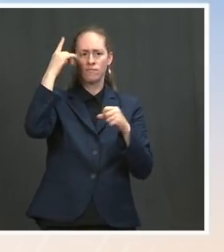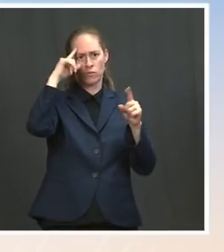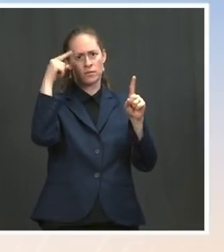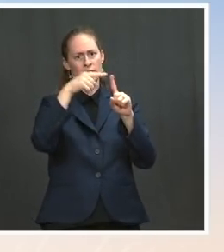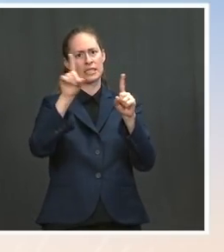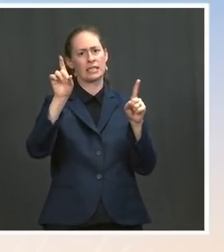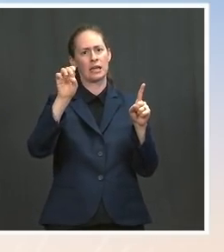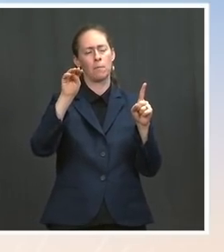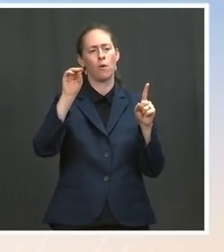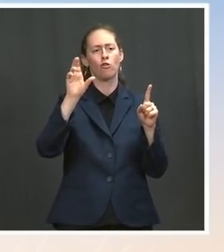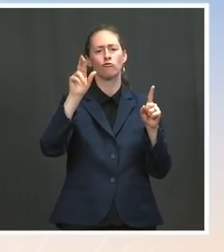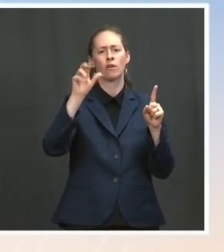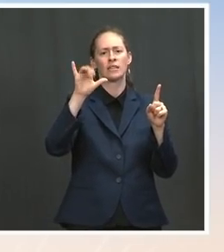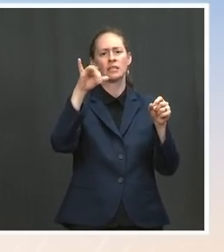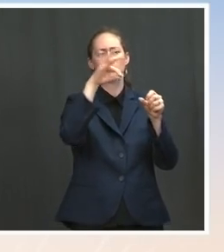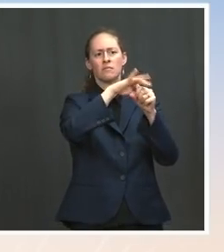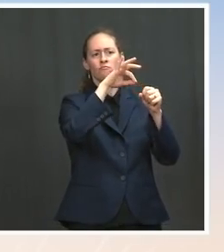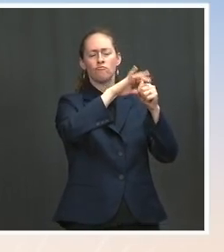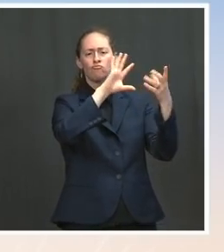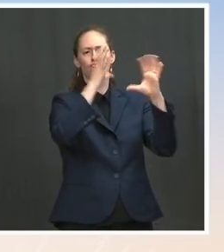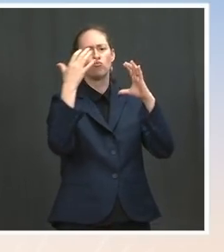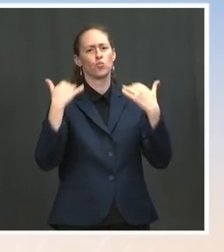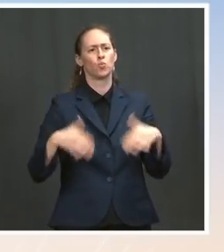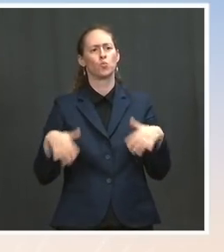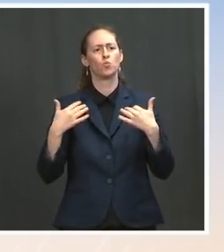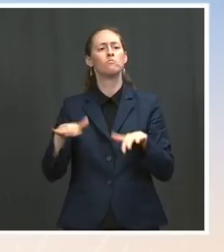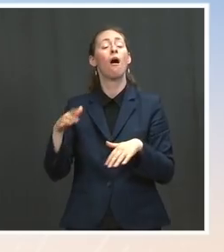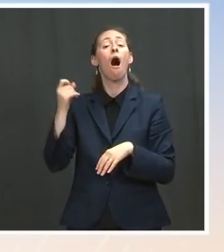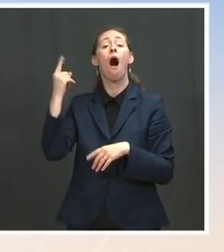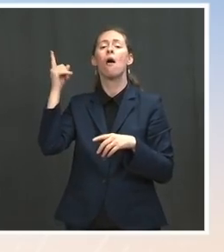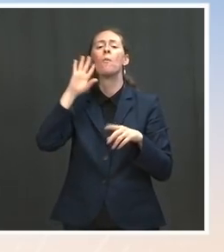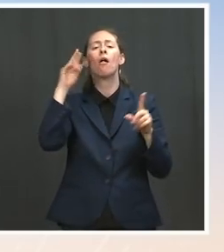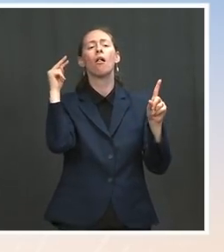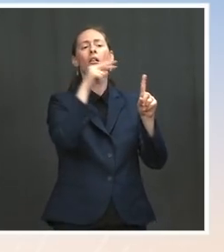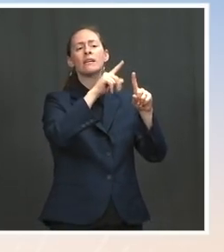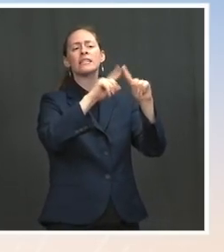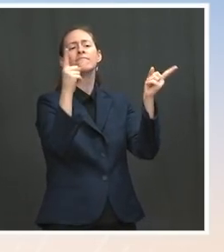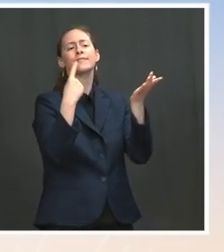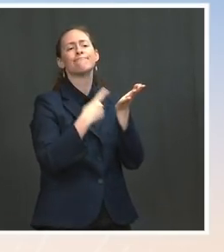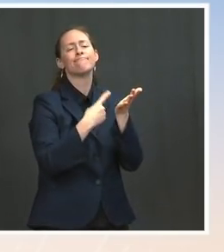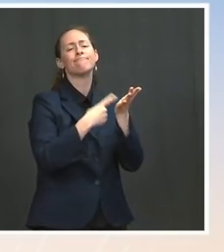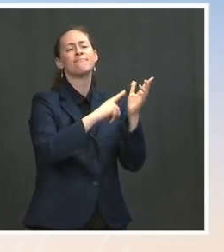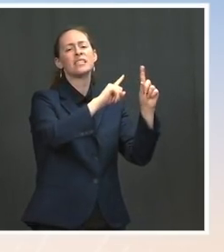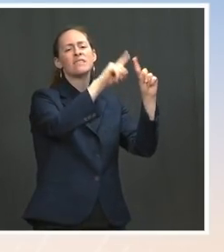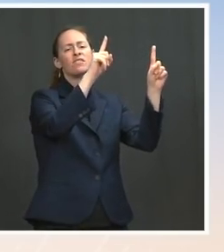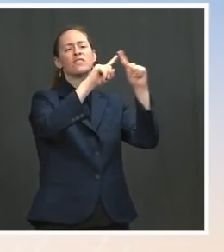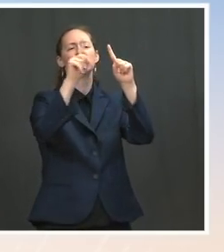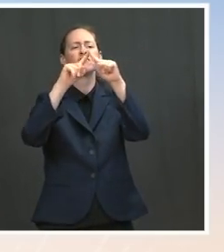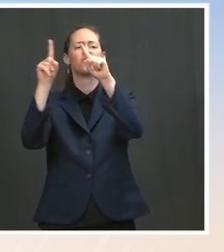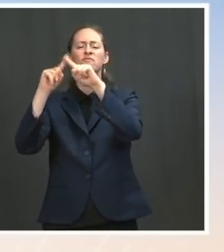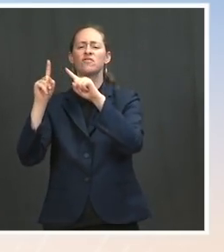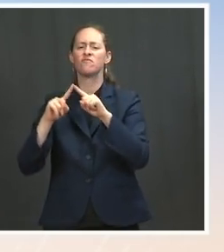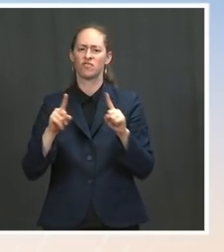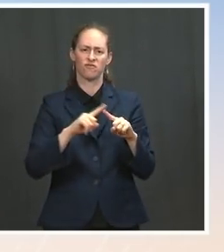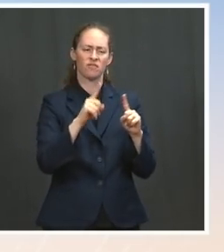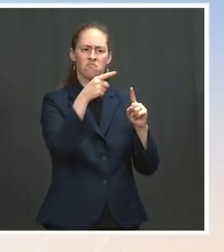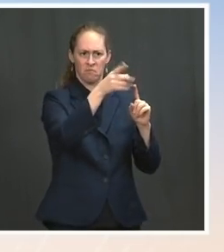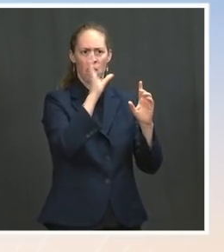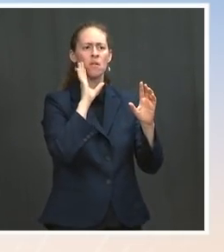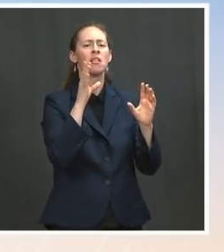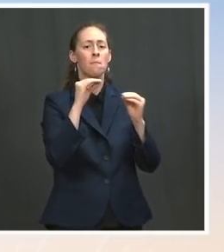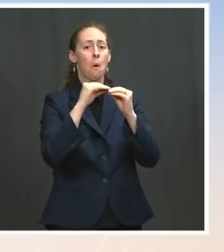president's view is that there are a range of topics that we should be discussing in this meeting. We'll have more to preview for